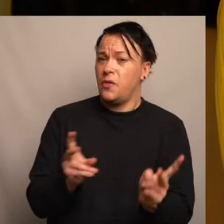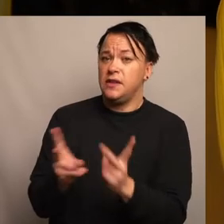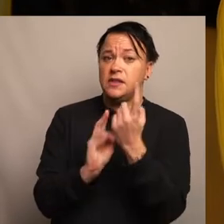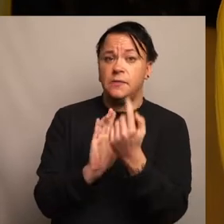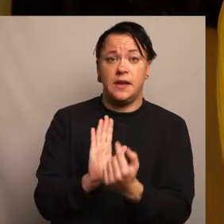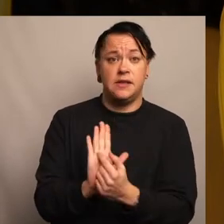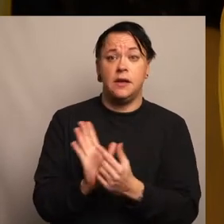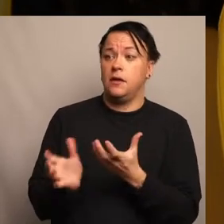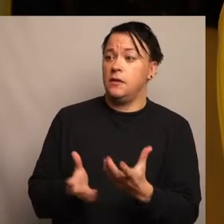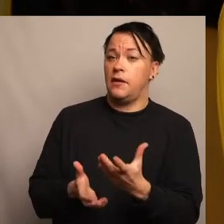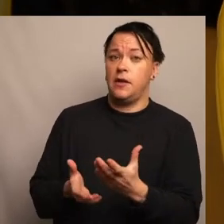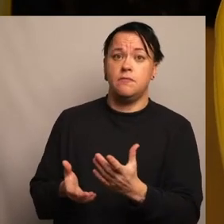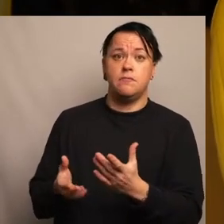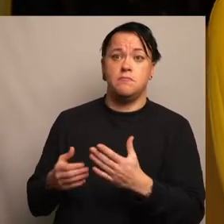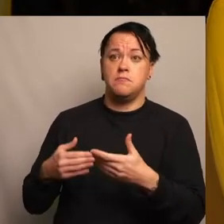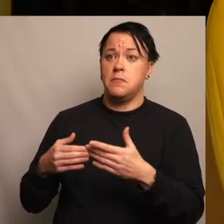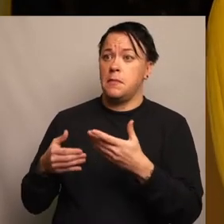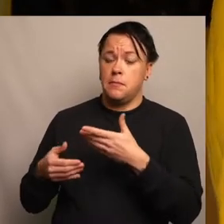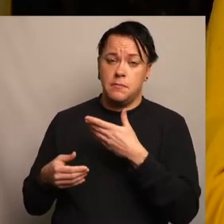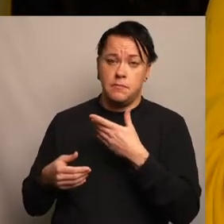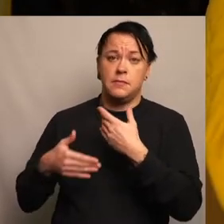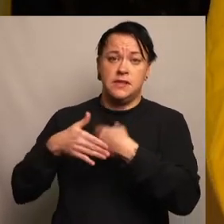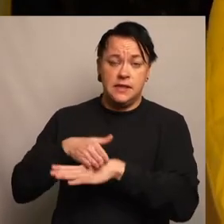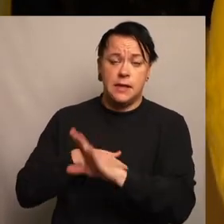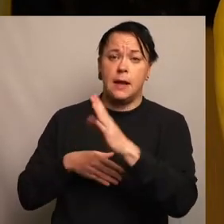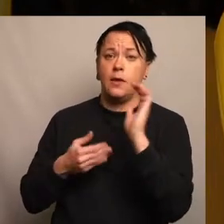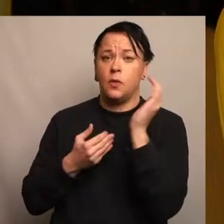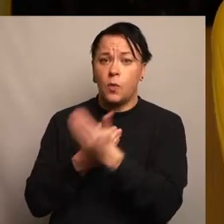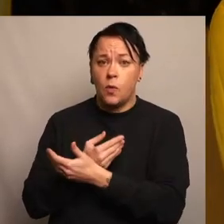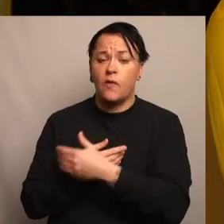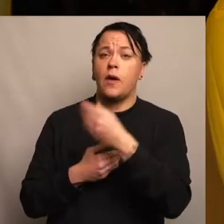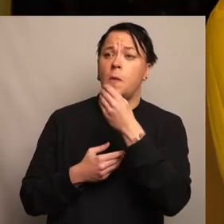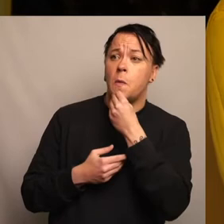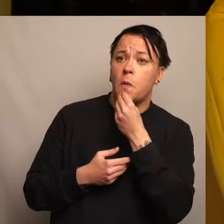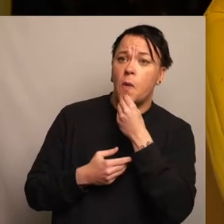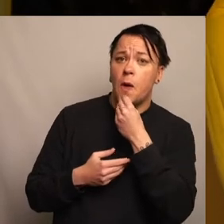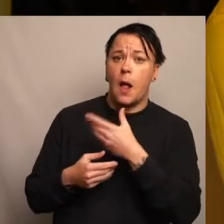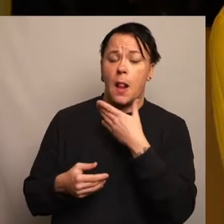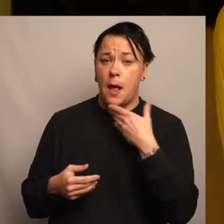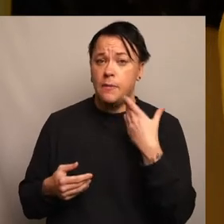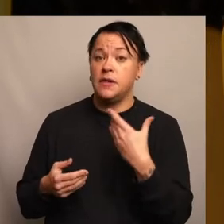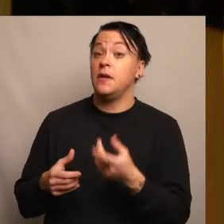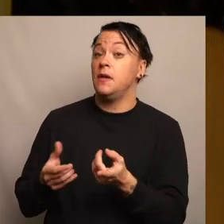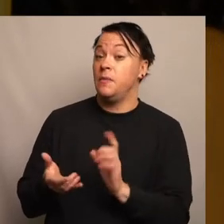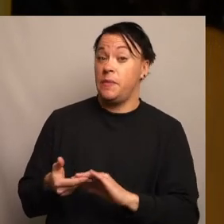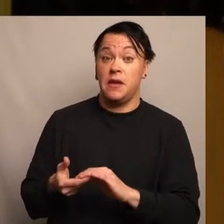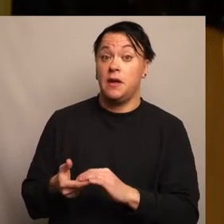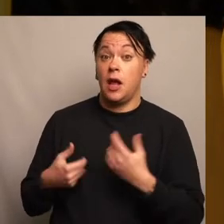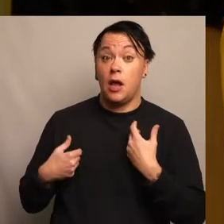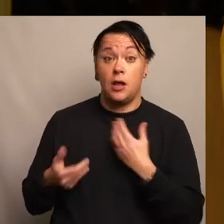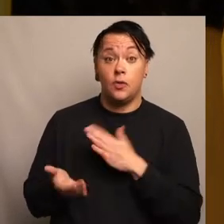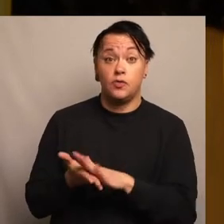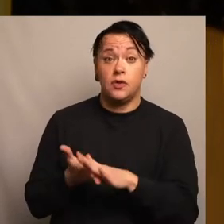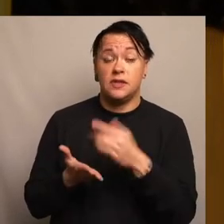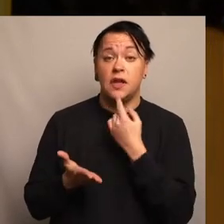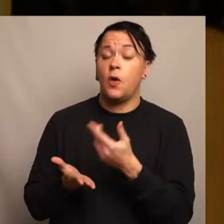to sleep, warm food and things like that. So this kind of power relation, it's not very wrong with, yeah. Yeah.